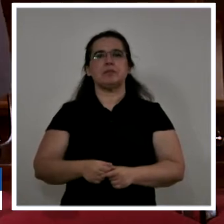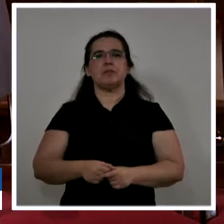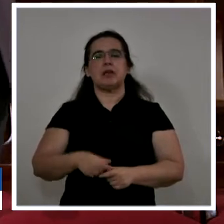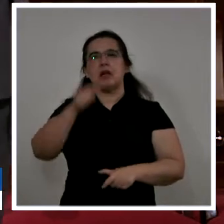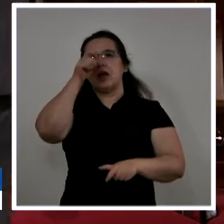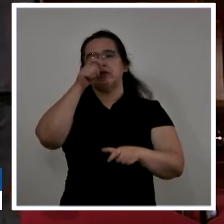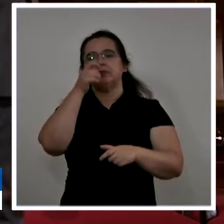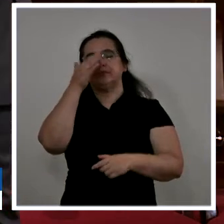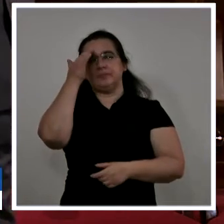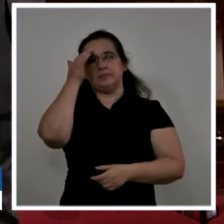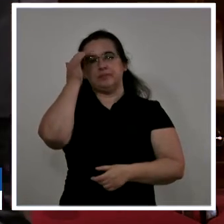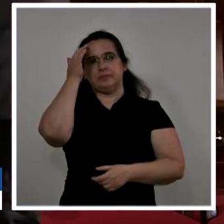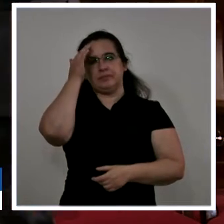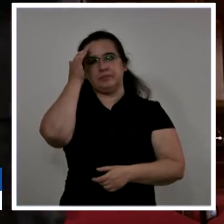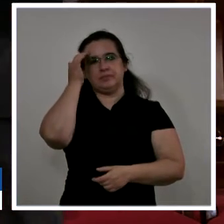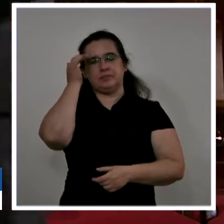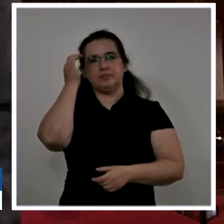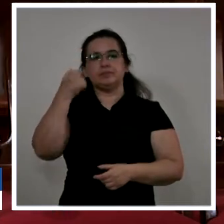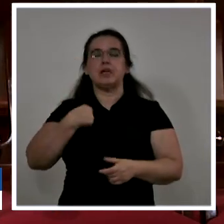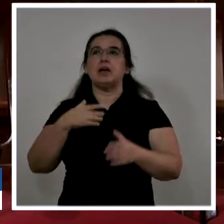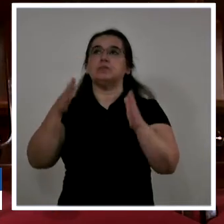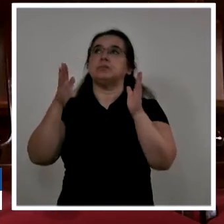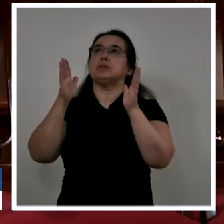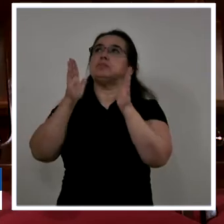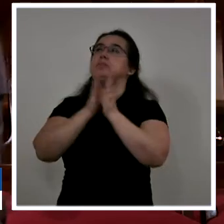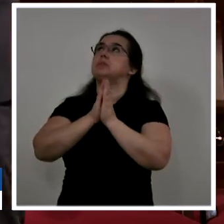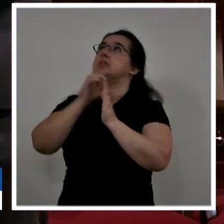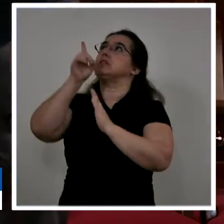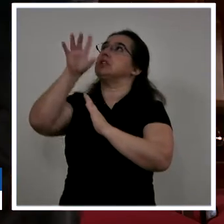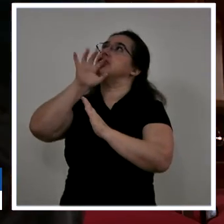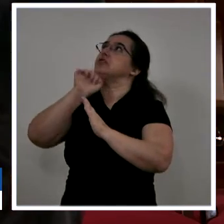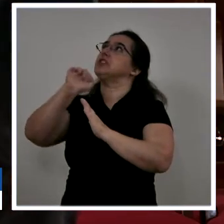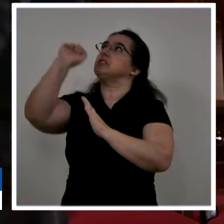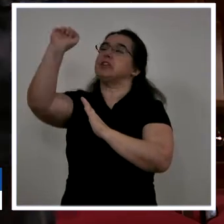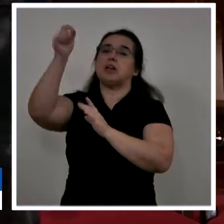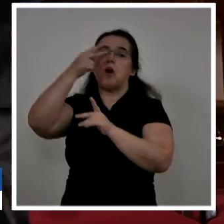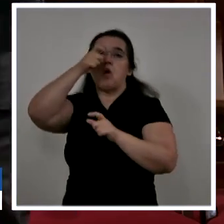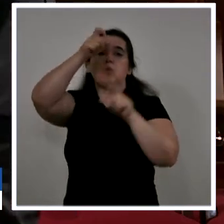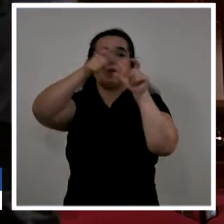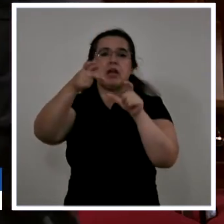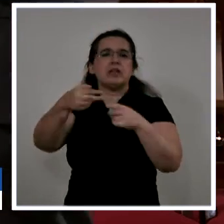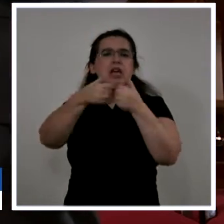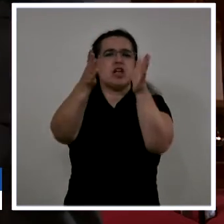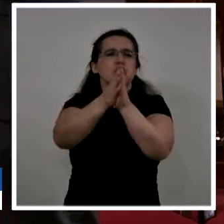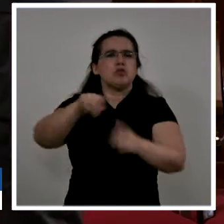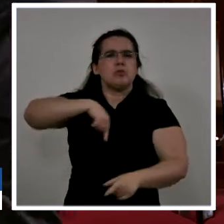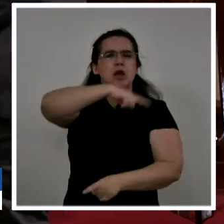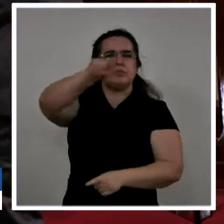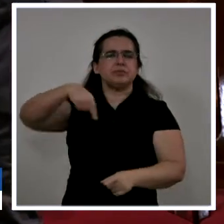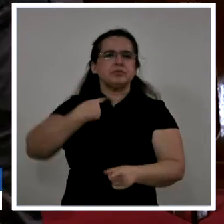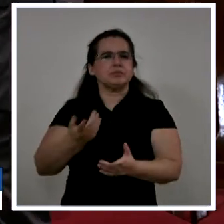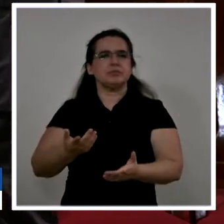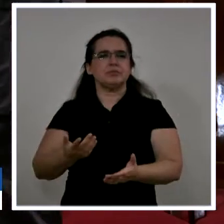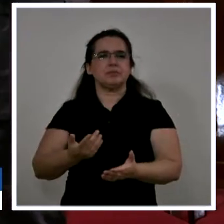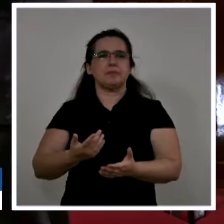God, is everything to us. E portanto diz, a humanidade do Filho de Deus é tudo para nós. It is the golden chain